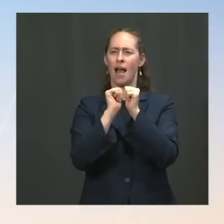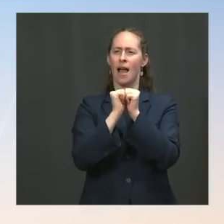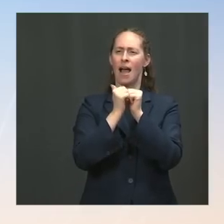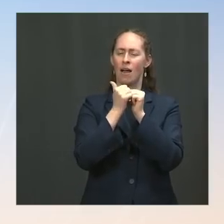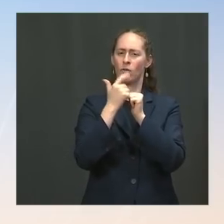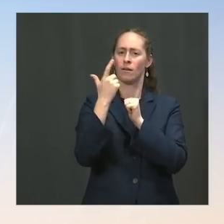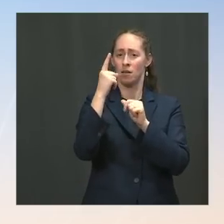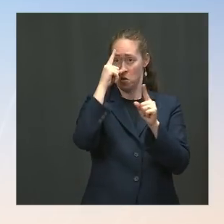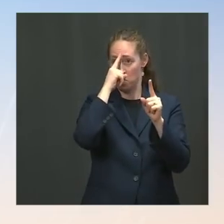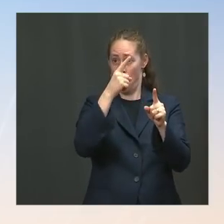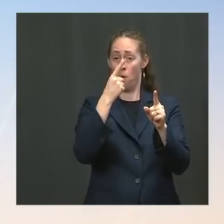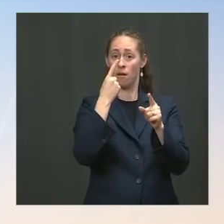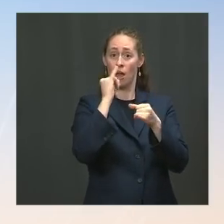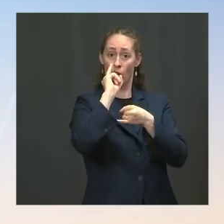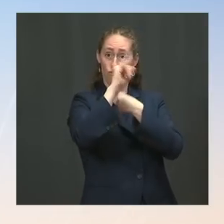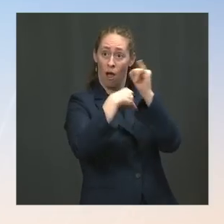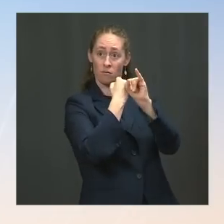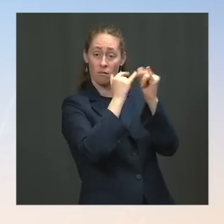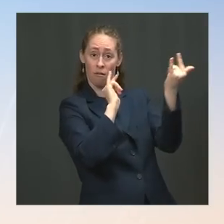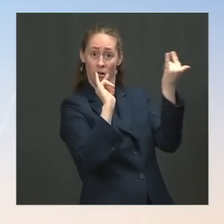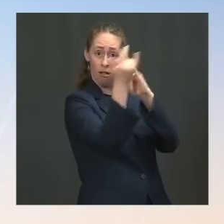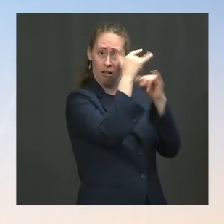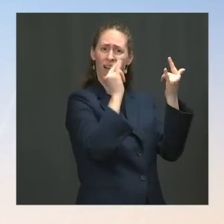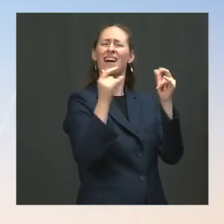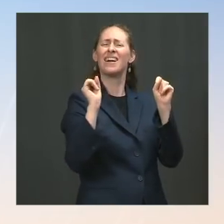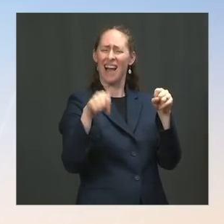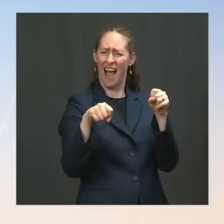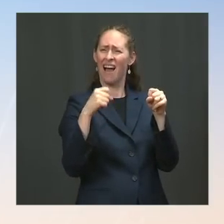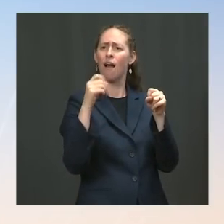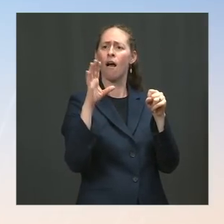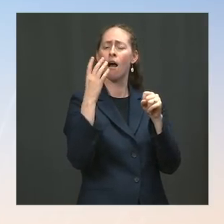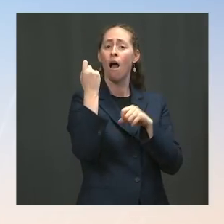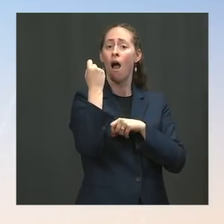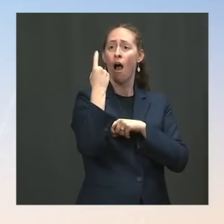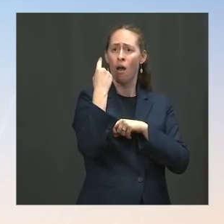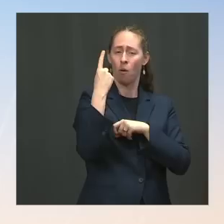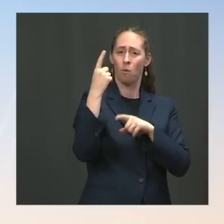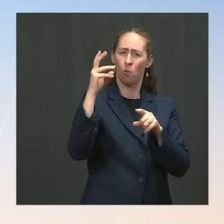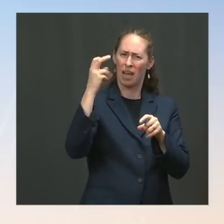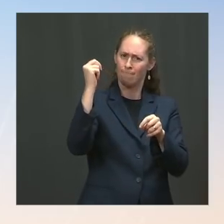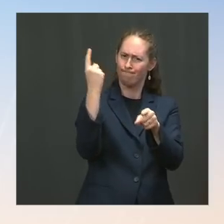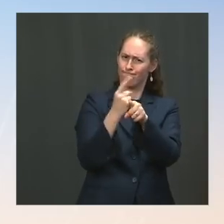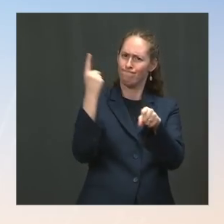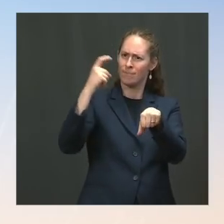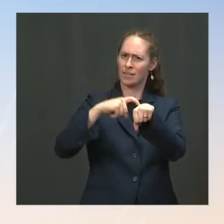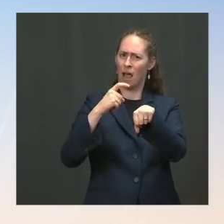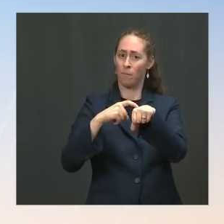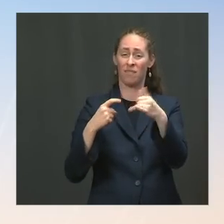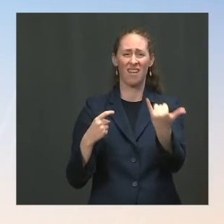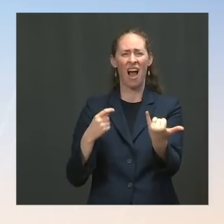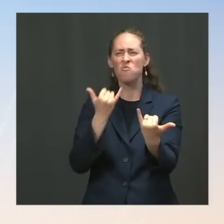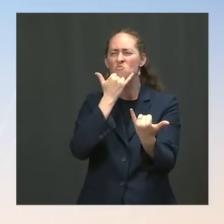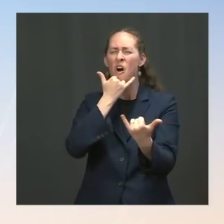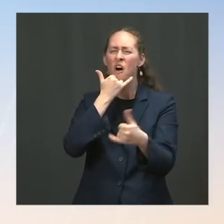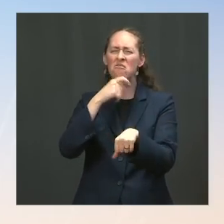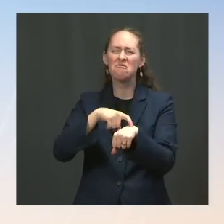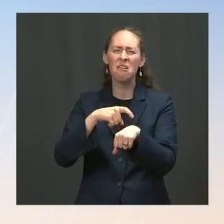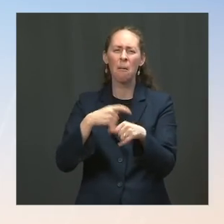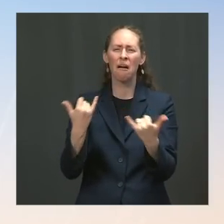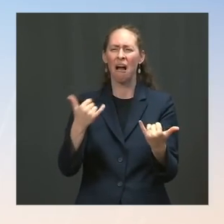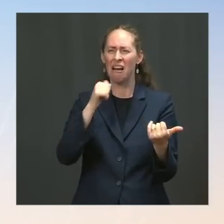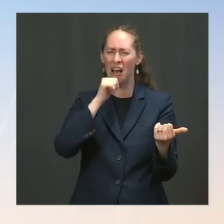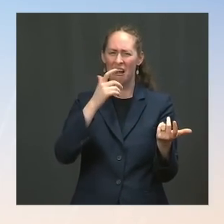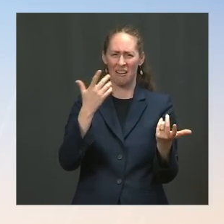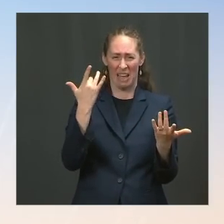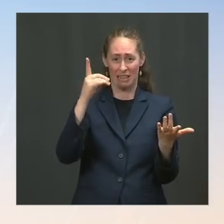when it's appropriate. And right now, we're not at that point because of the rise of the Delta variant. But we want to have a process in place that's prepared for when we hit